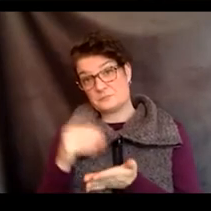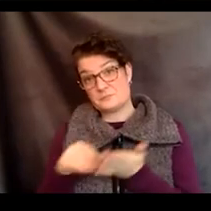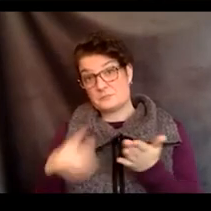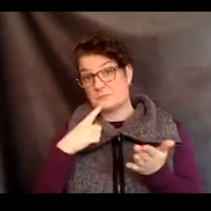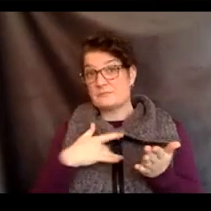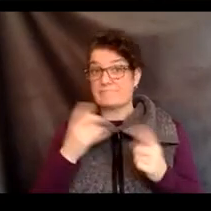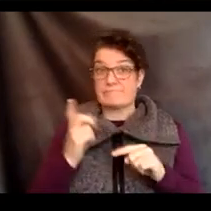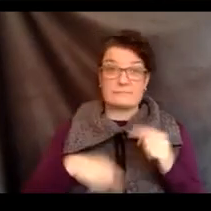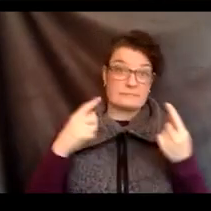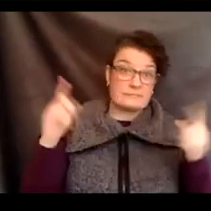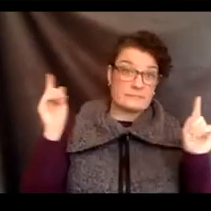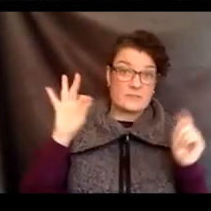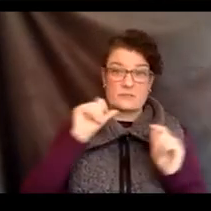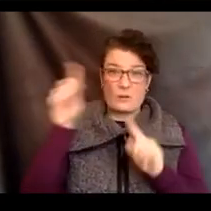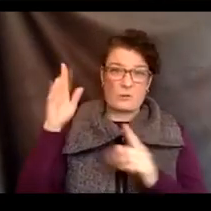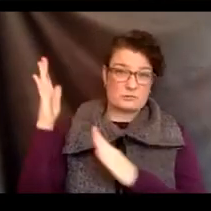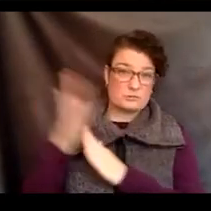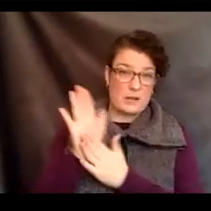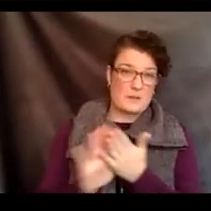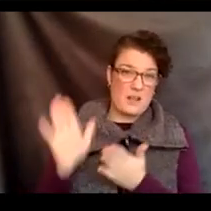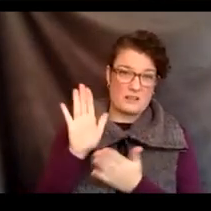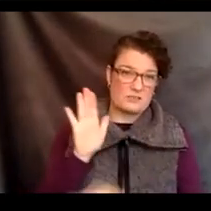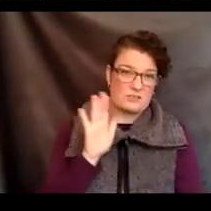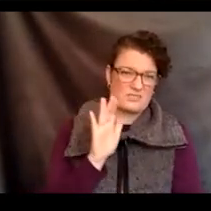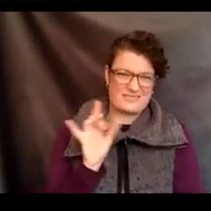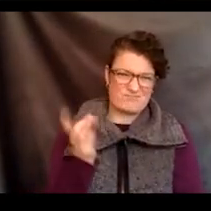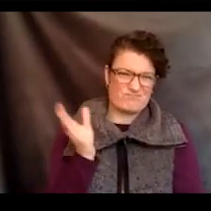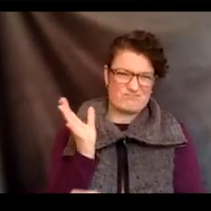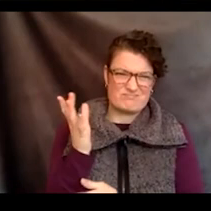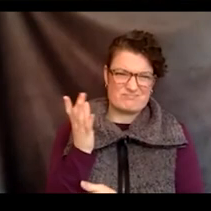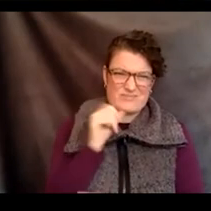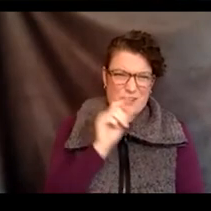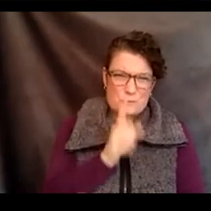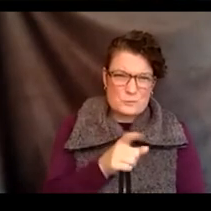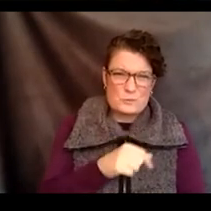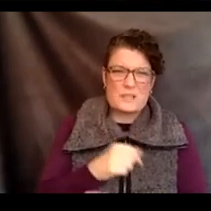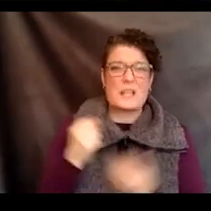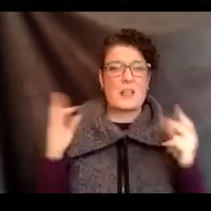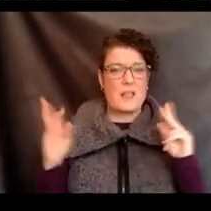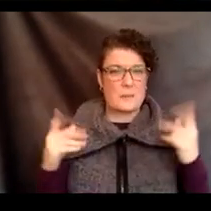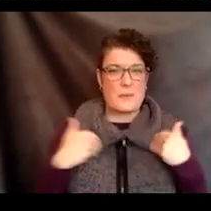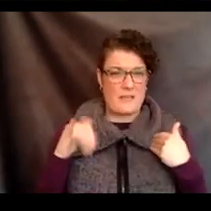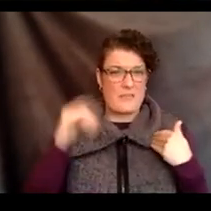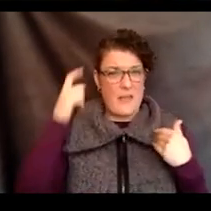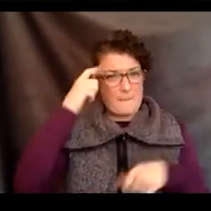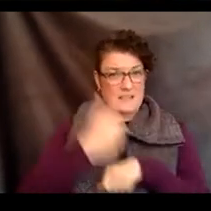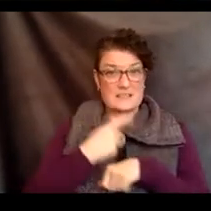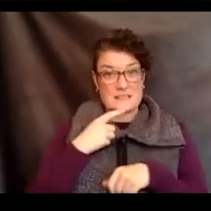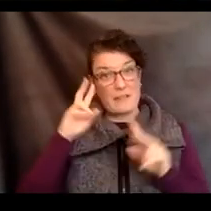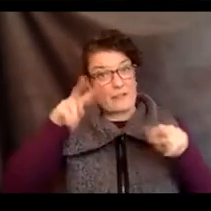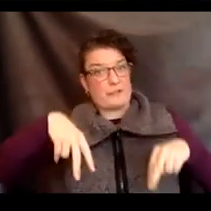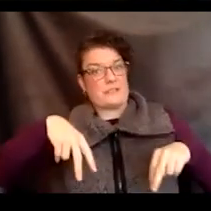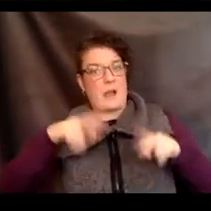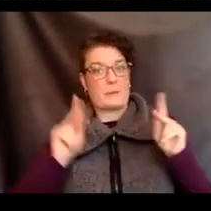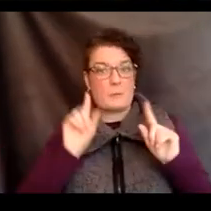couldn't be successful if he didn't go to top college, which is just completely false. And a lot of people have this mindset. They say they look down on people who go to a